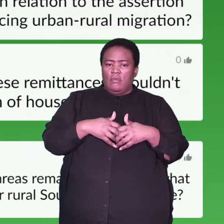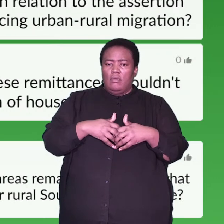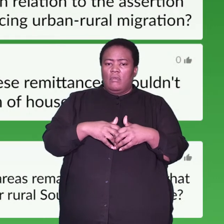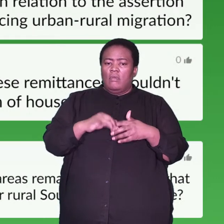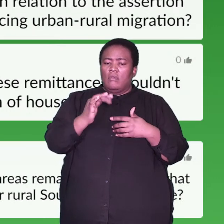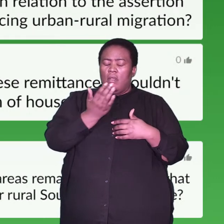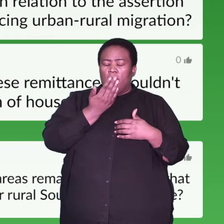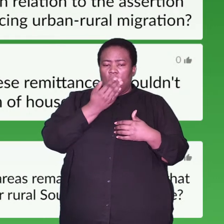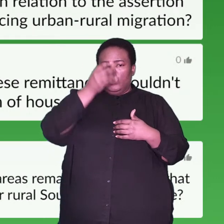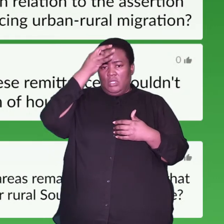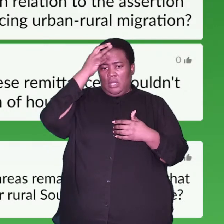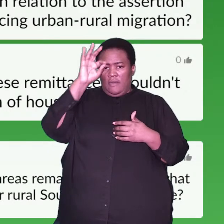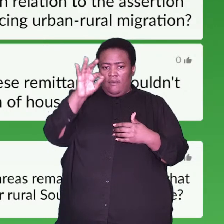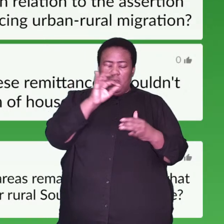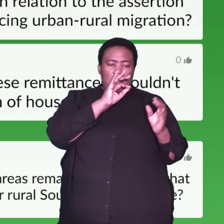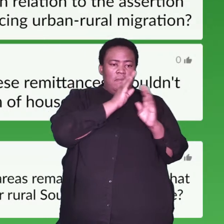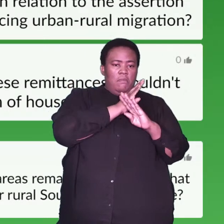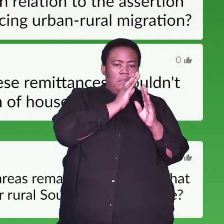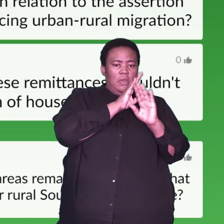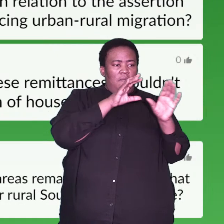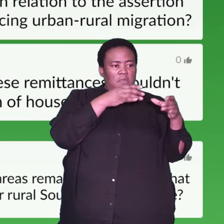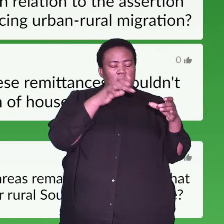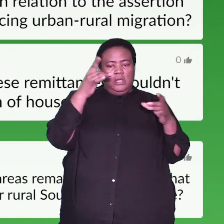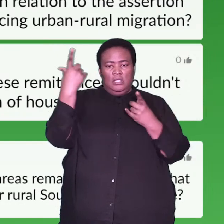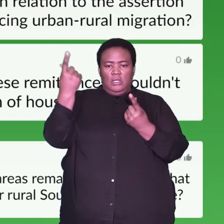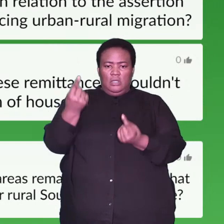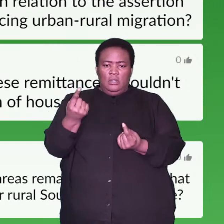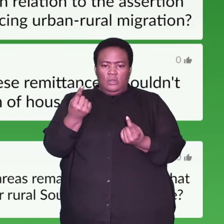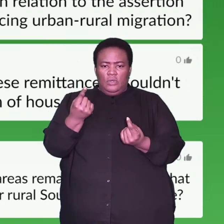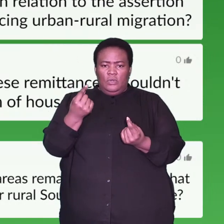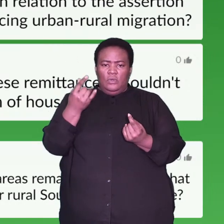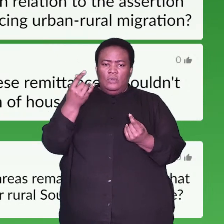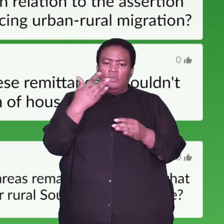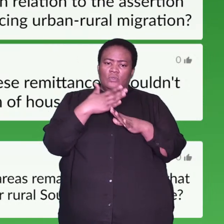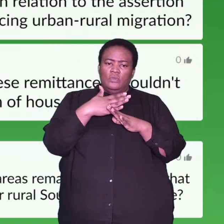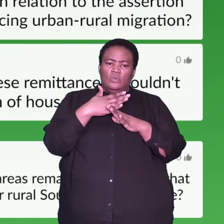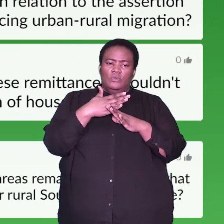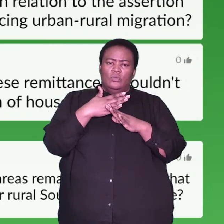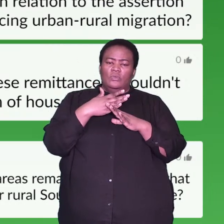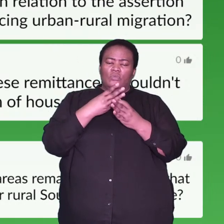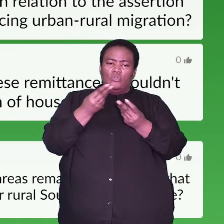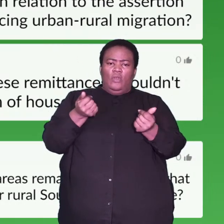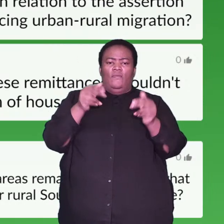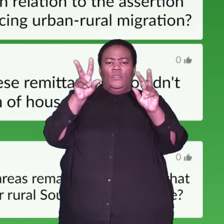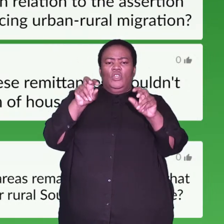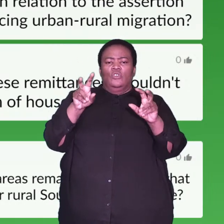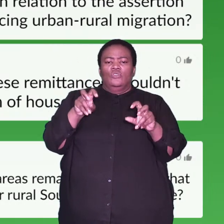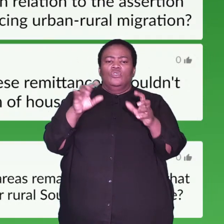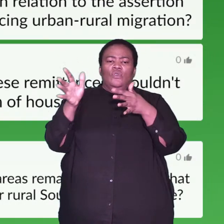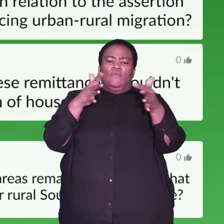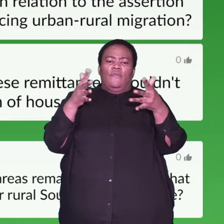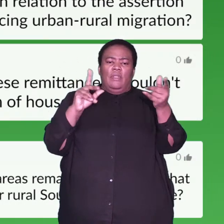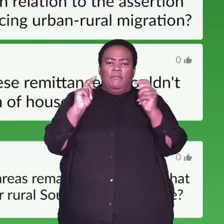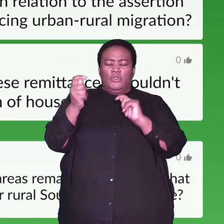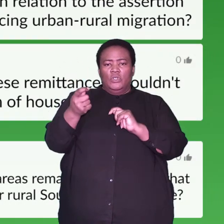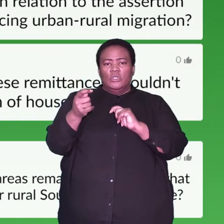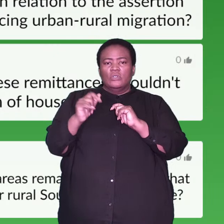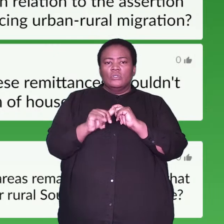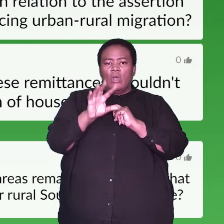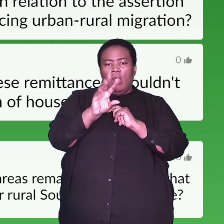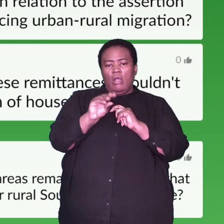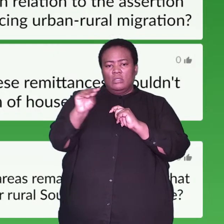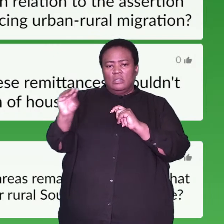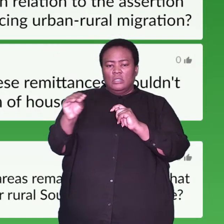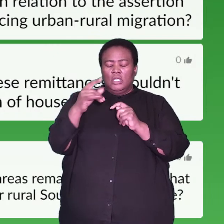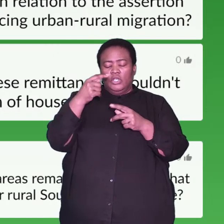undertaken by government and private sector to address issues of climate change? So I'd like to ask each speaker to respond, just bearing